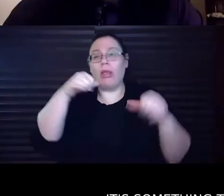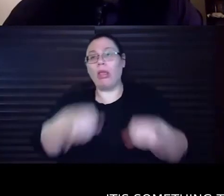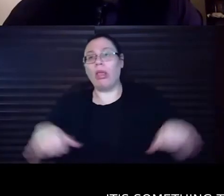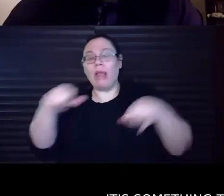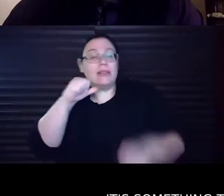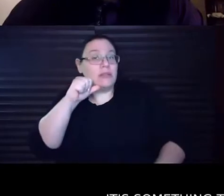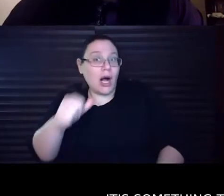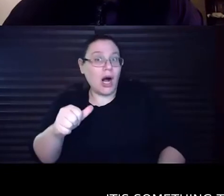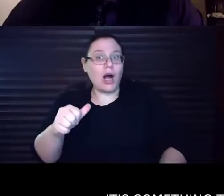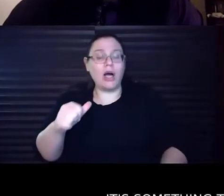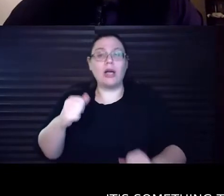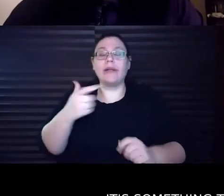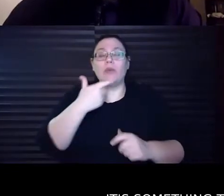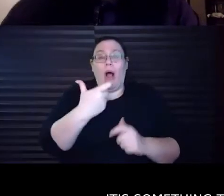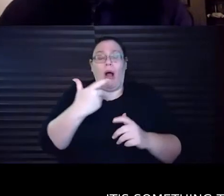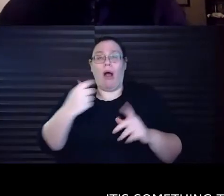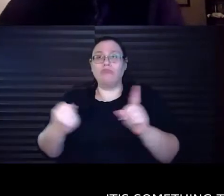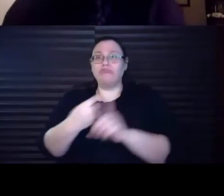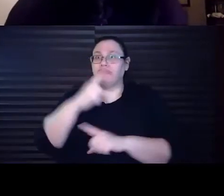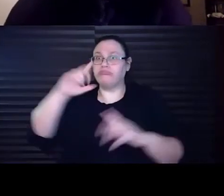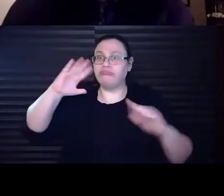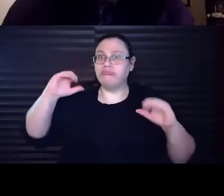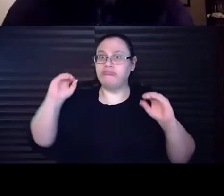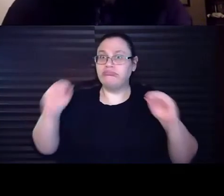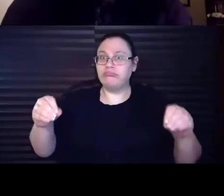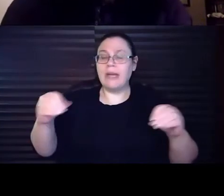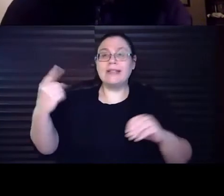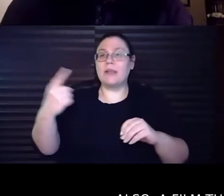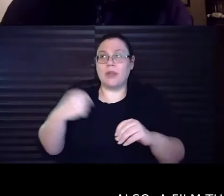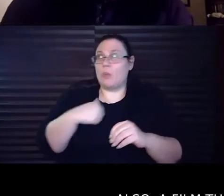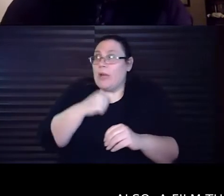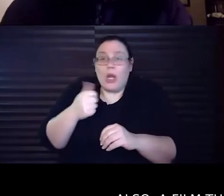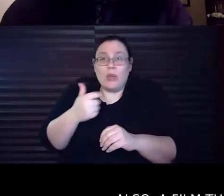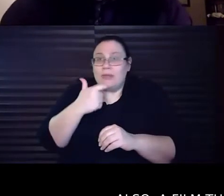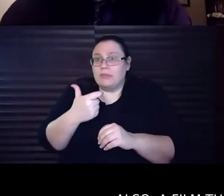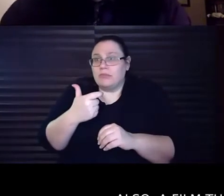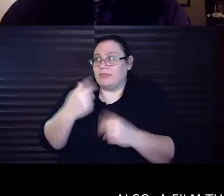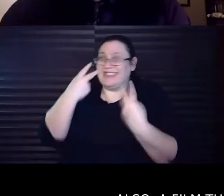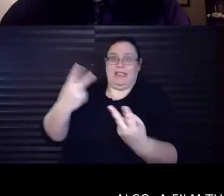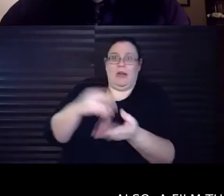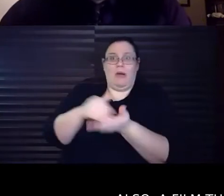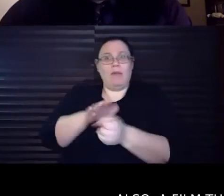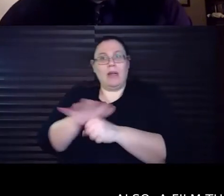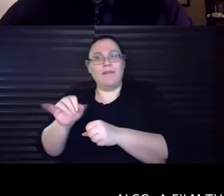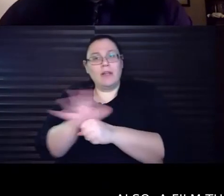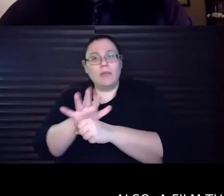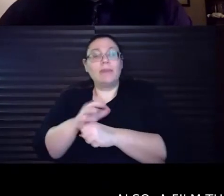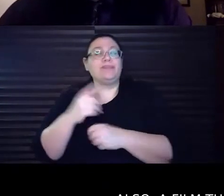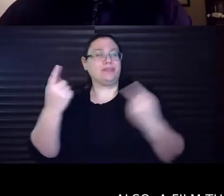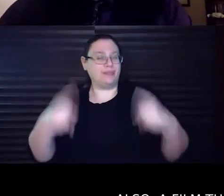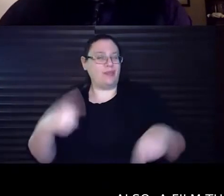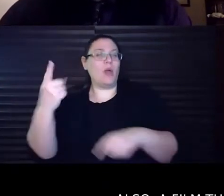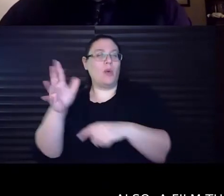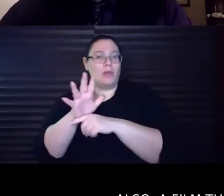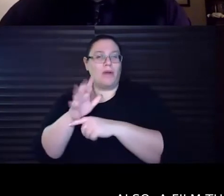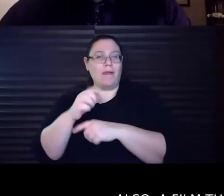something that's unexpected, and it's something that we don't see enough of. You know, there's a film that I was pleased